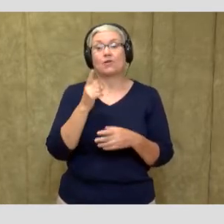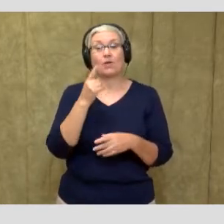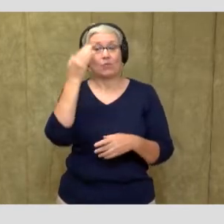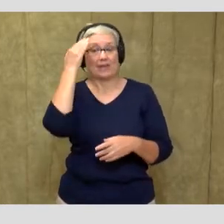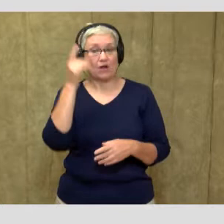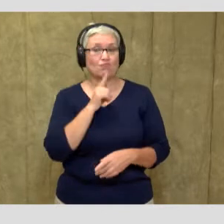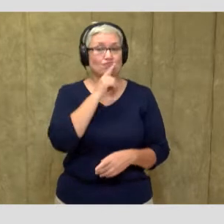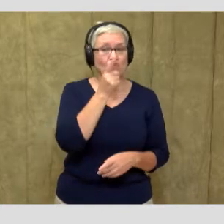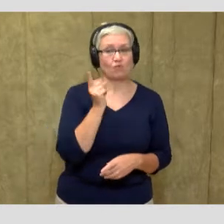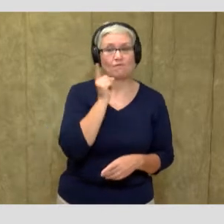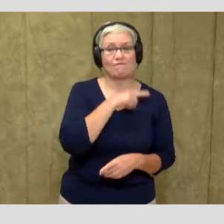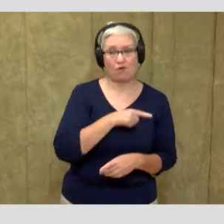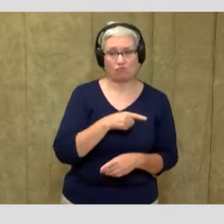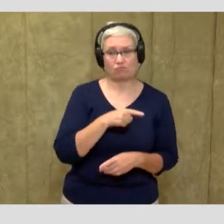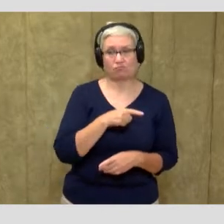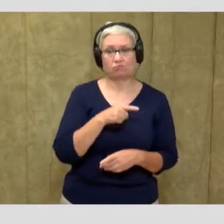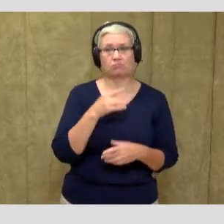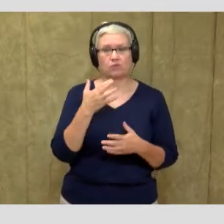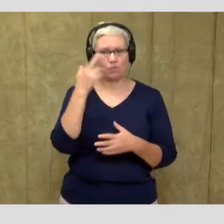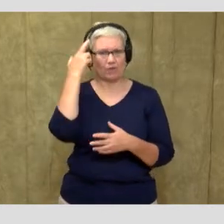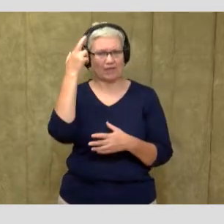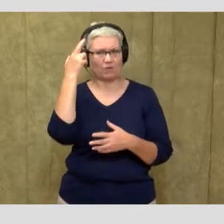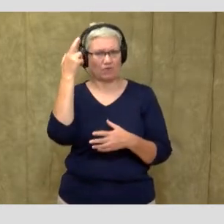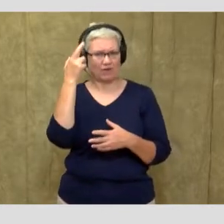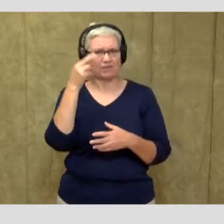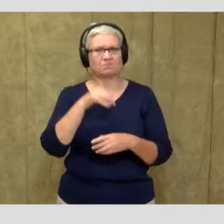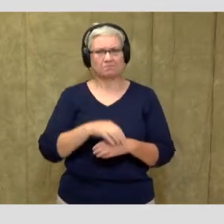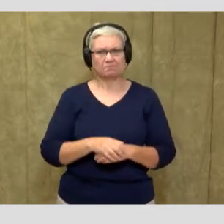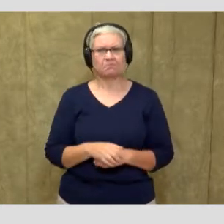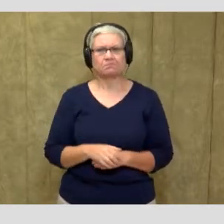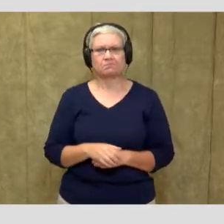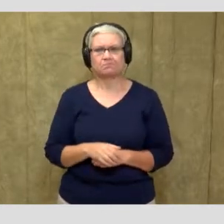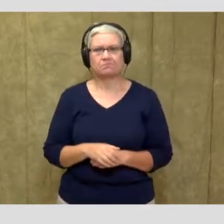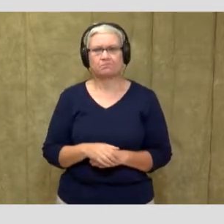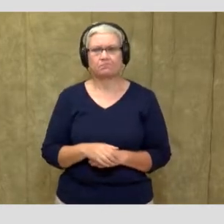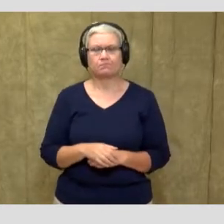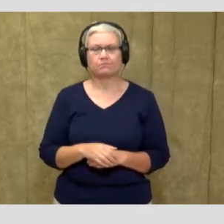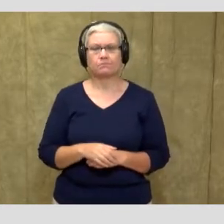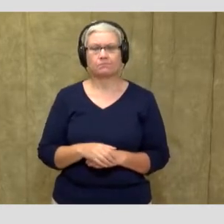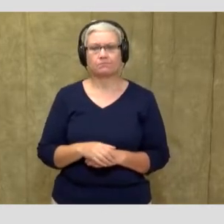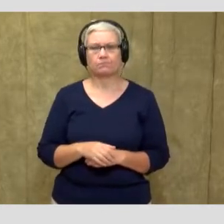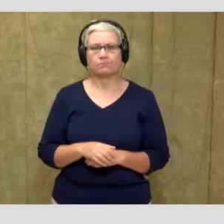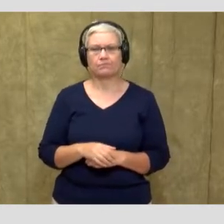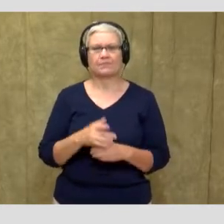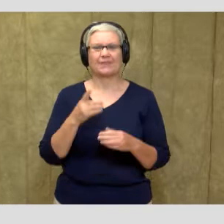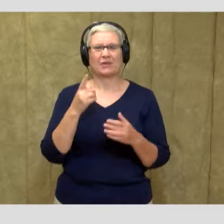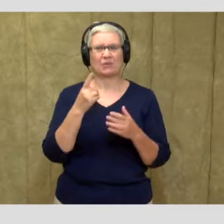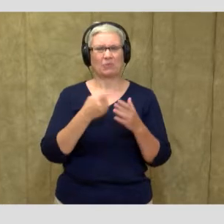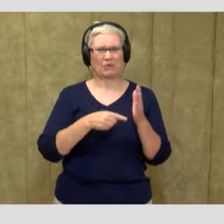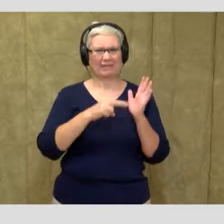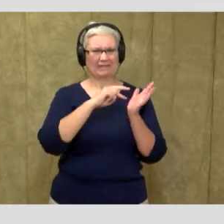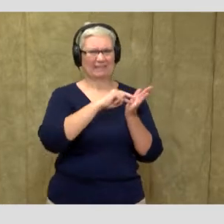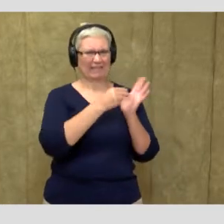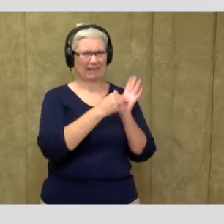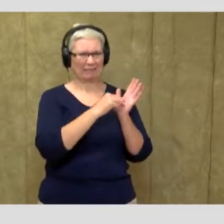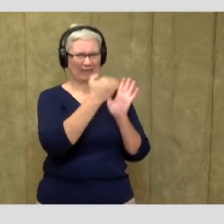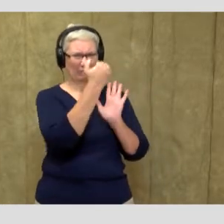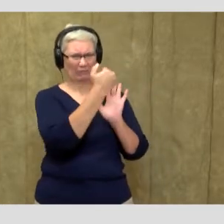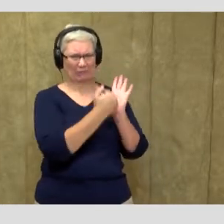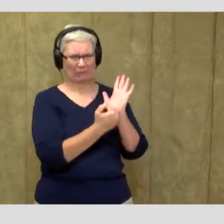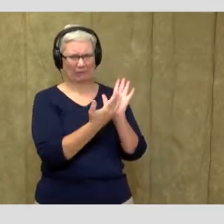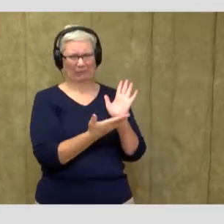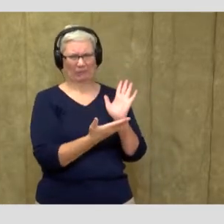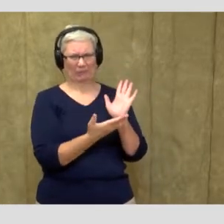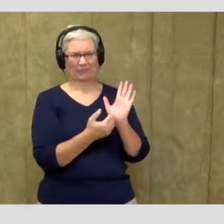fallacious reasoning. Now, that's a mouthful. So we're going to break it down and talk about what are we really looking at when